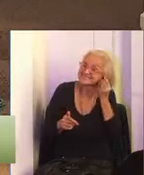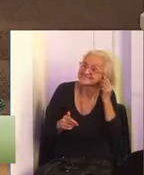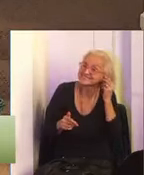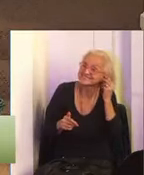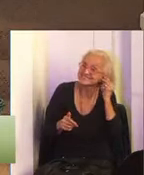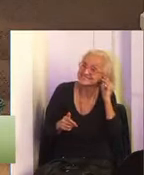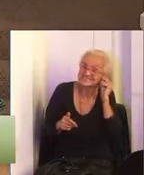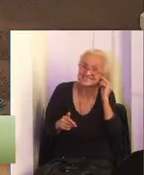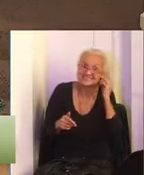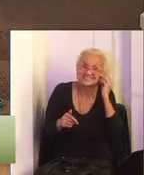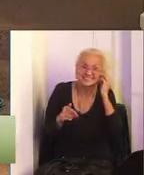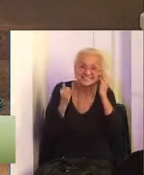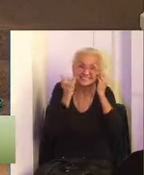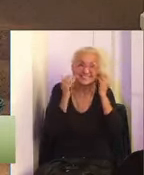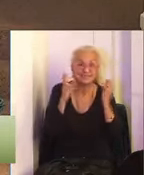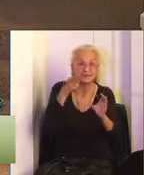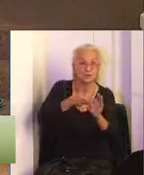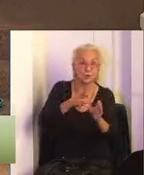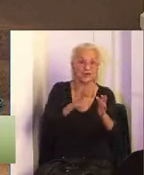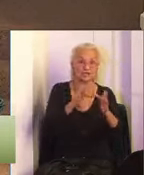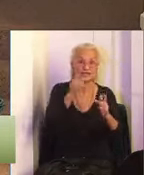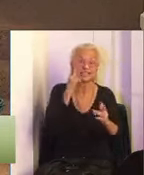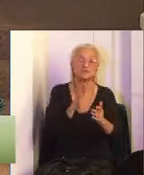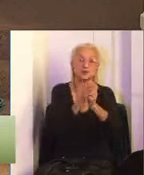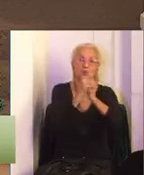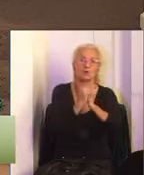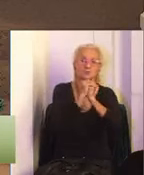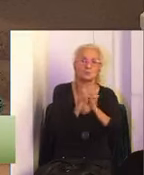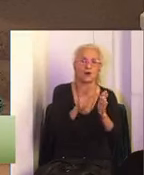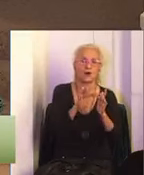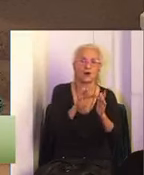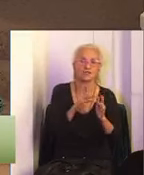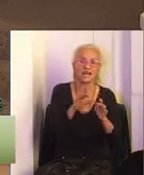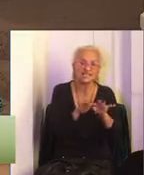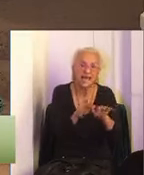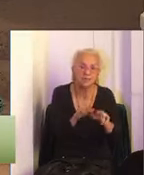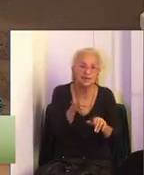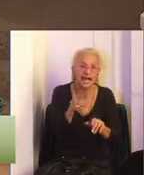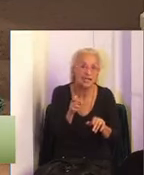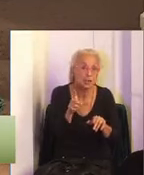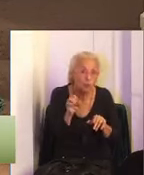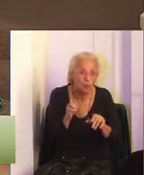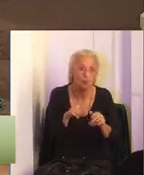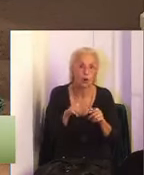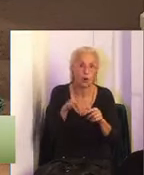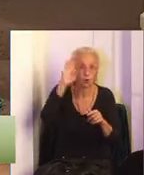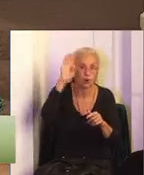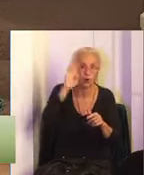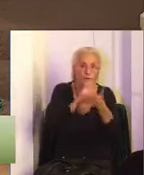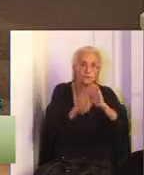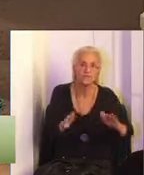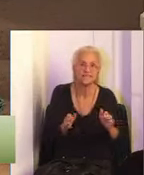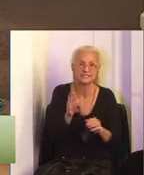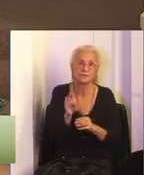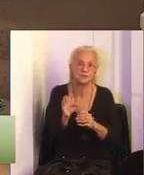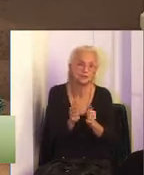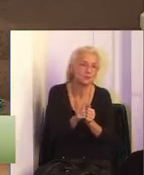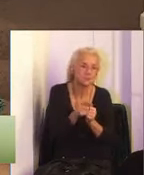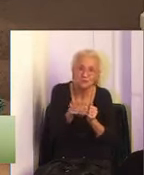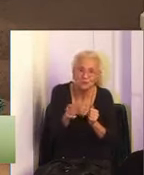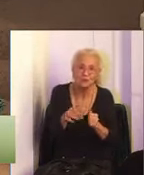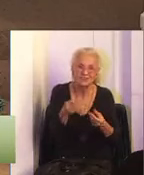And if you're joining us online, if you're worshiping online, type in hello or peace be with you. Let us know that